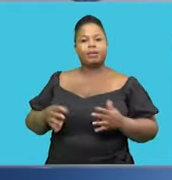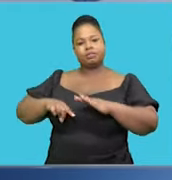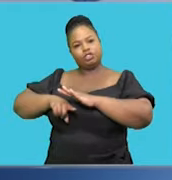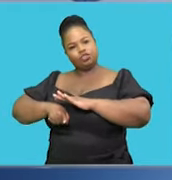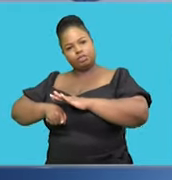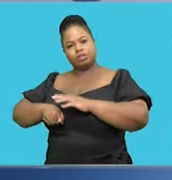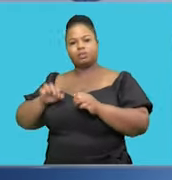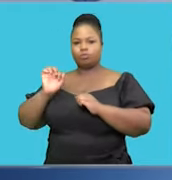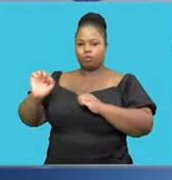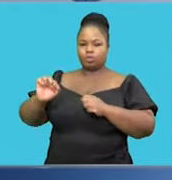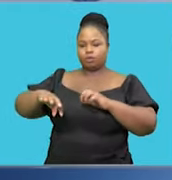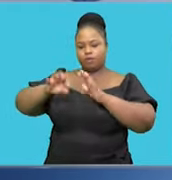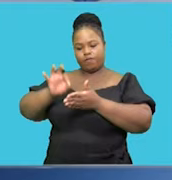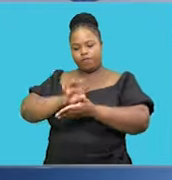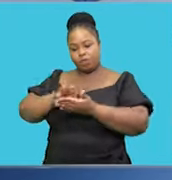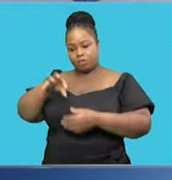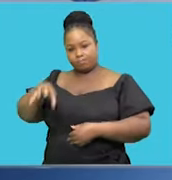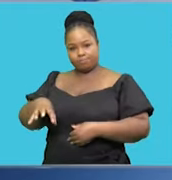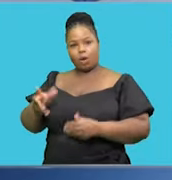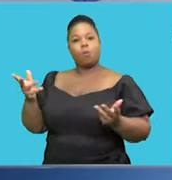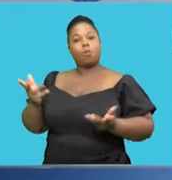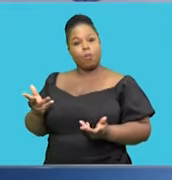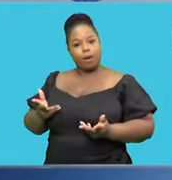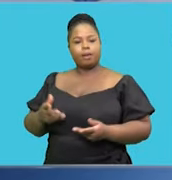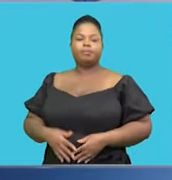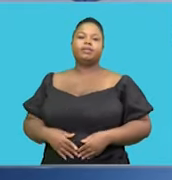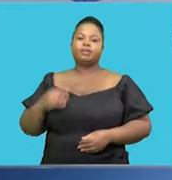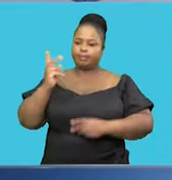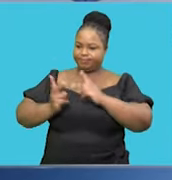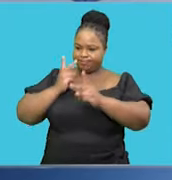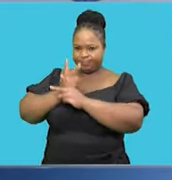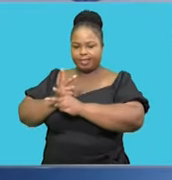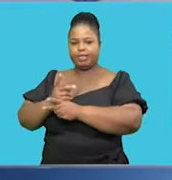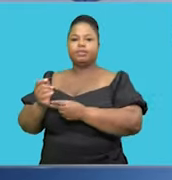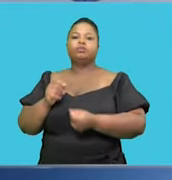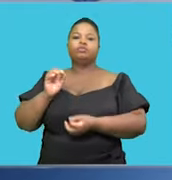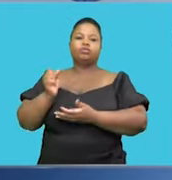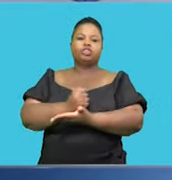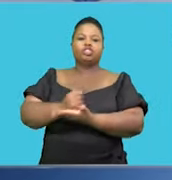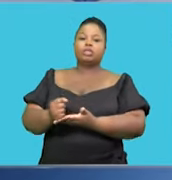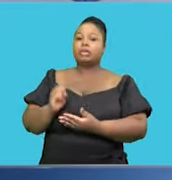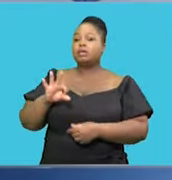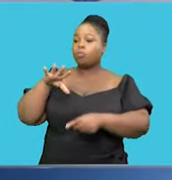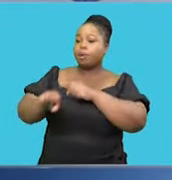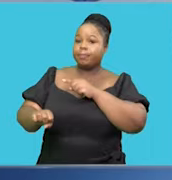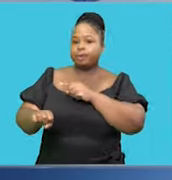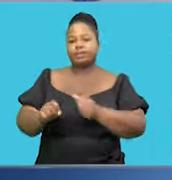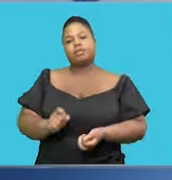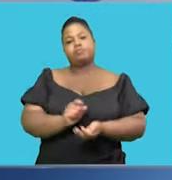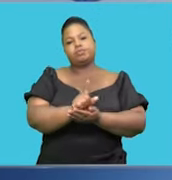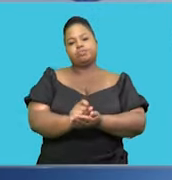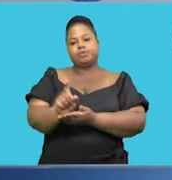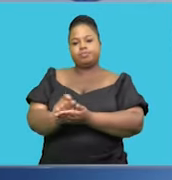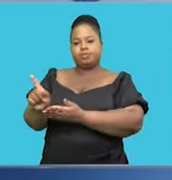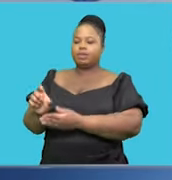stations have changed. Where we encounter them, we re-register them on the spot. Where we do not encounter them, we will send sms's